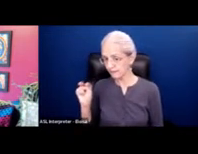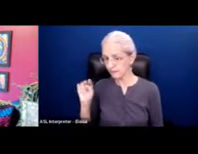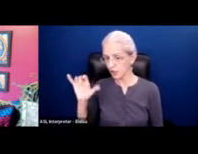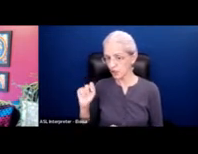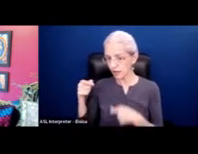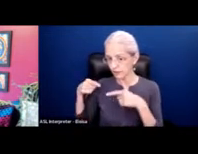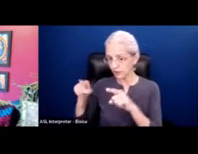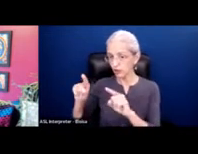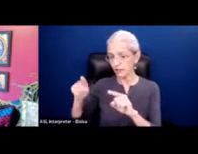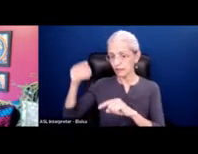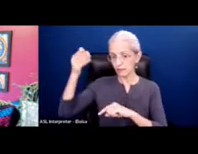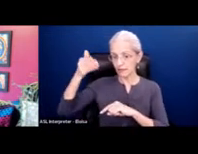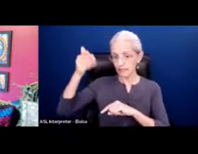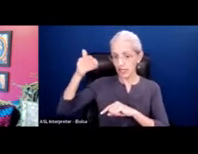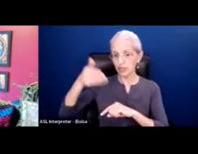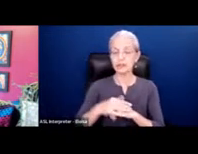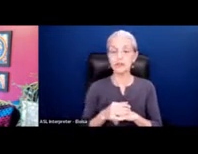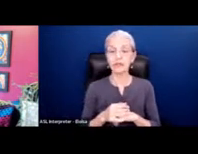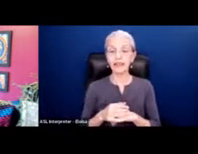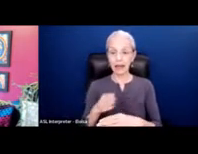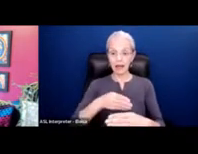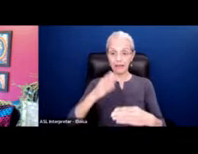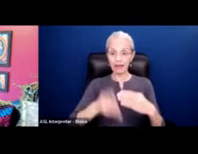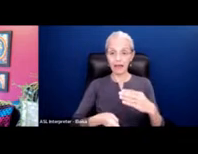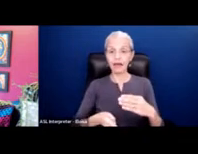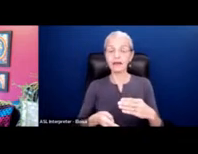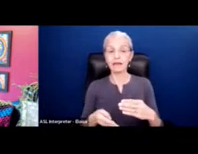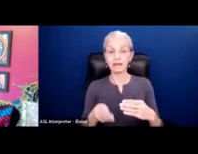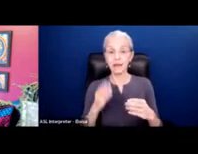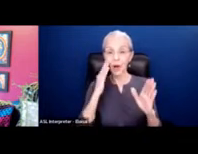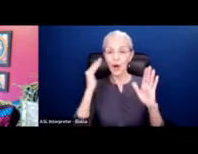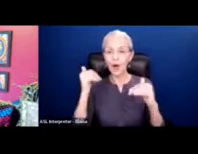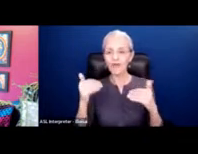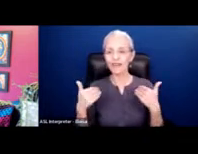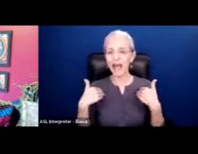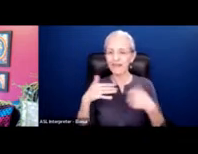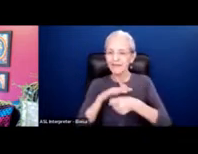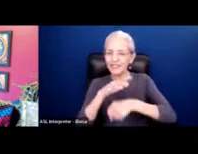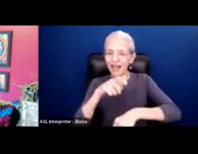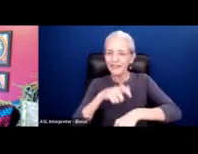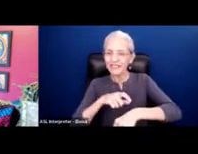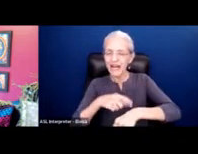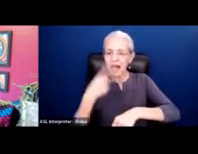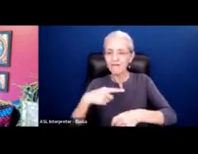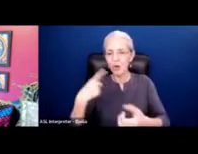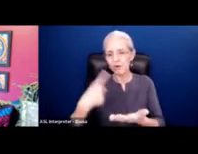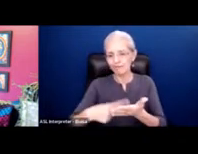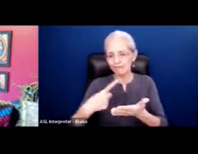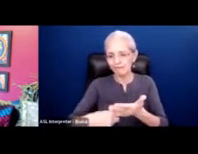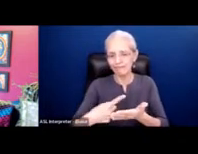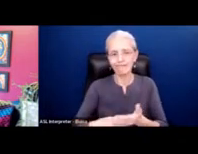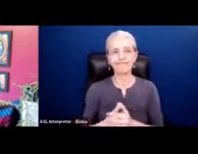the presentation. And towards the end, there will be hopefully some ample time for discussion.